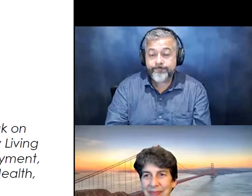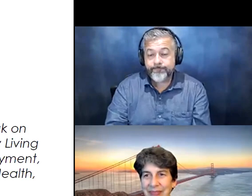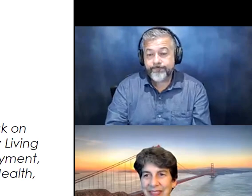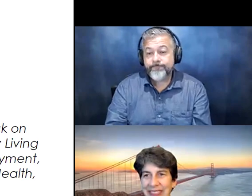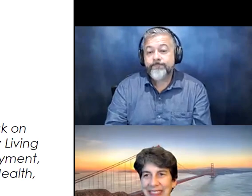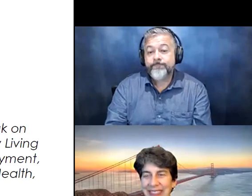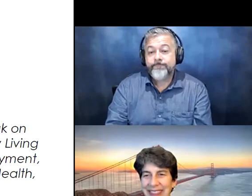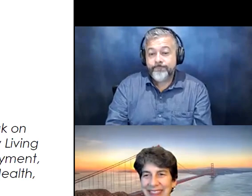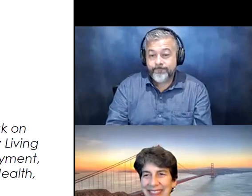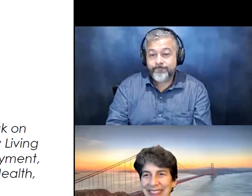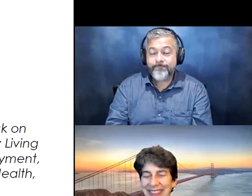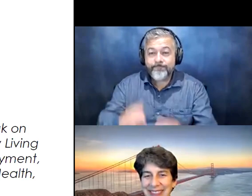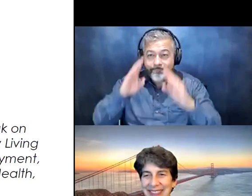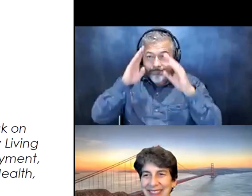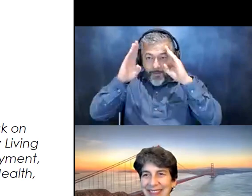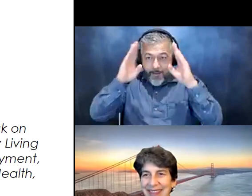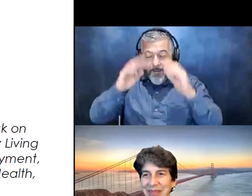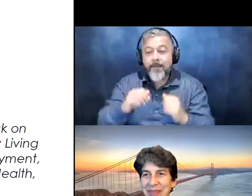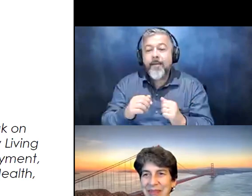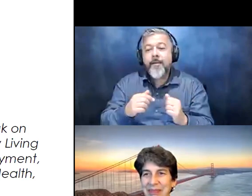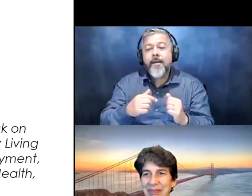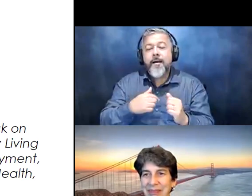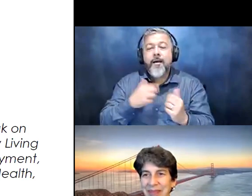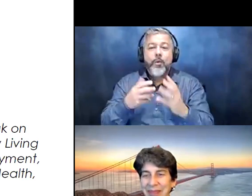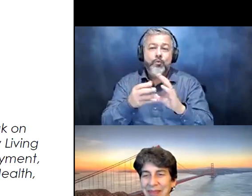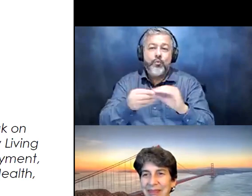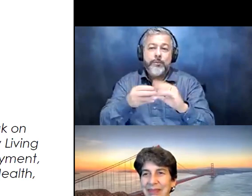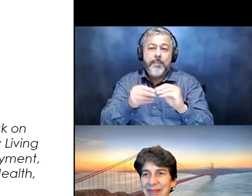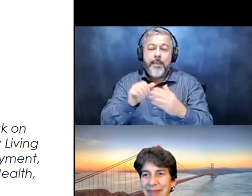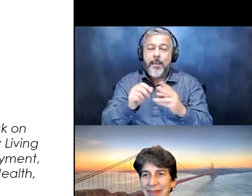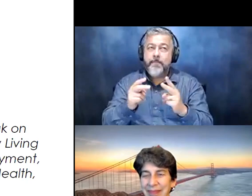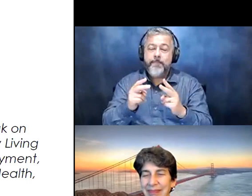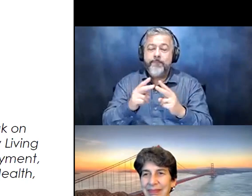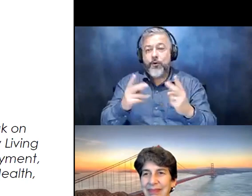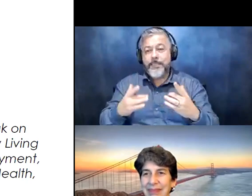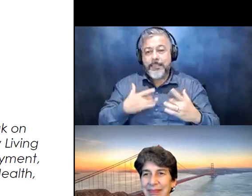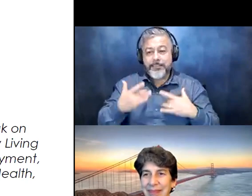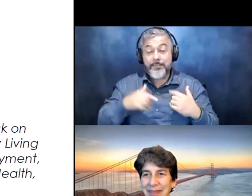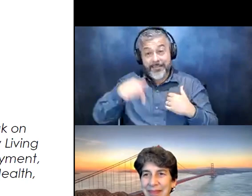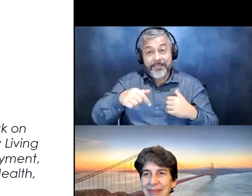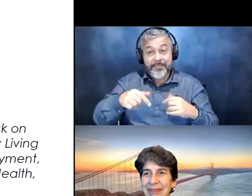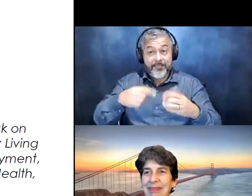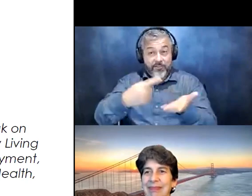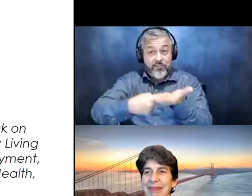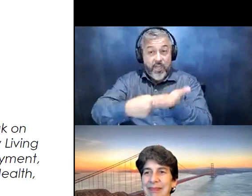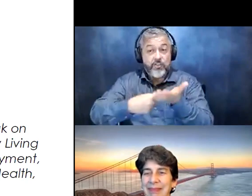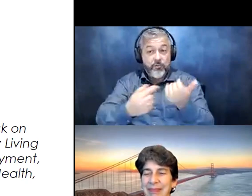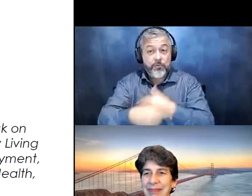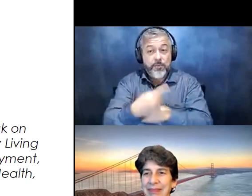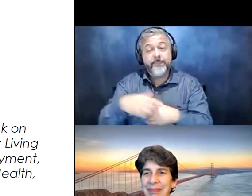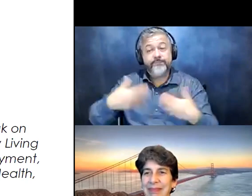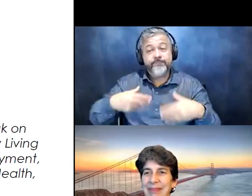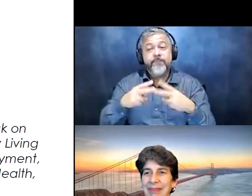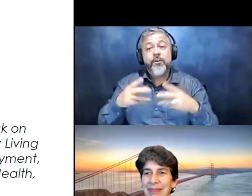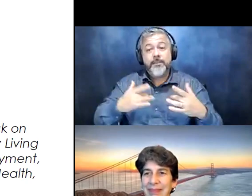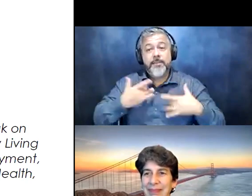Unmuting myself. Hi, I'm just gonna say, just really exciting discussion today. And thank